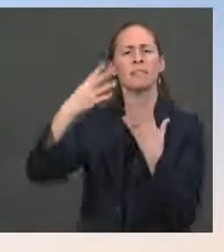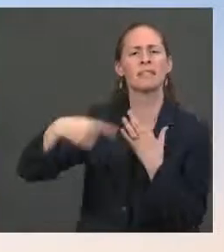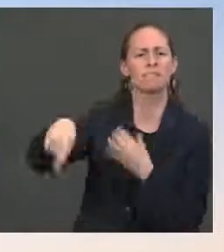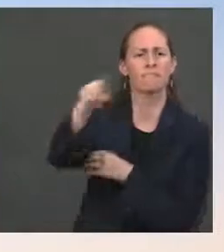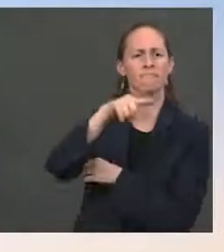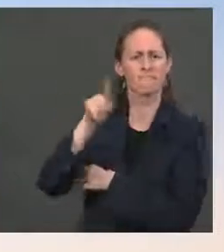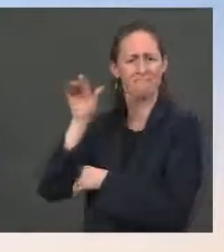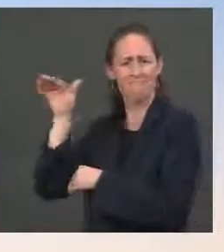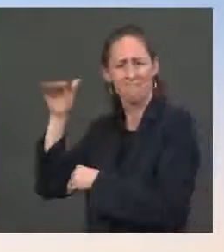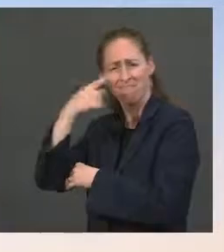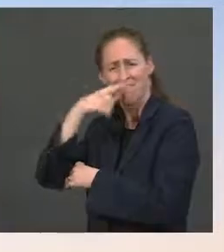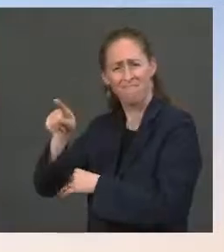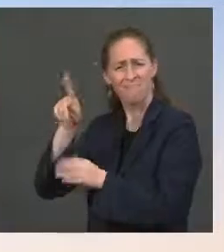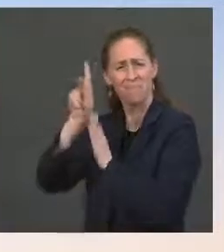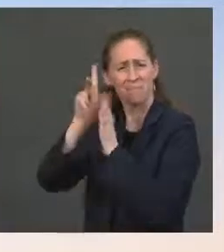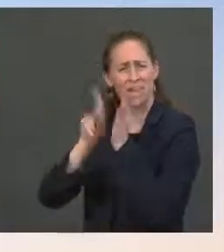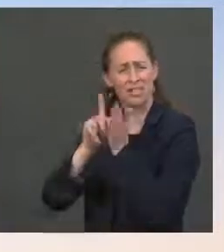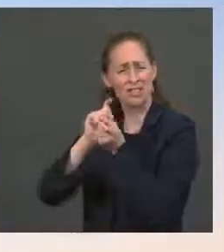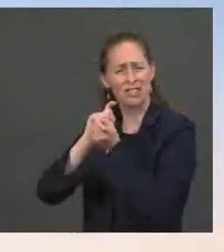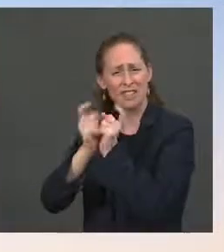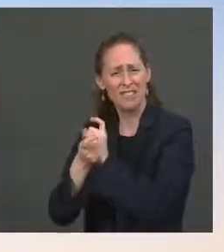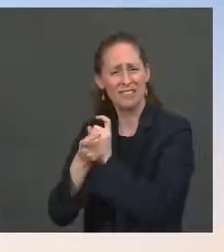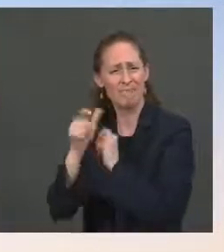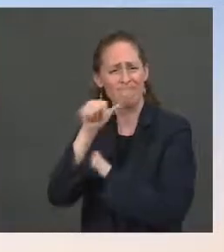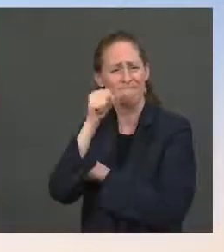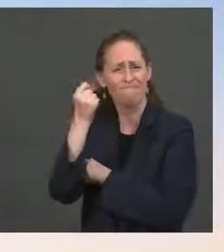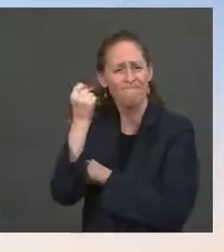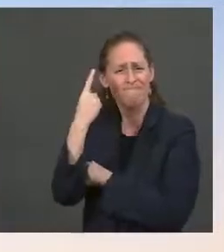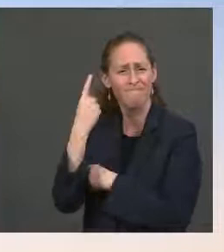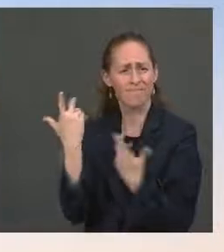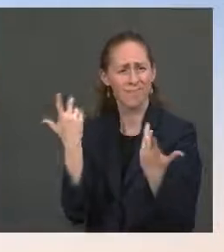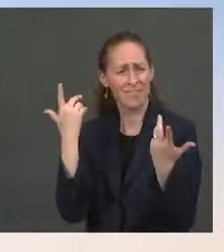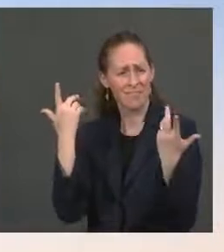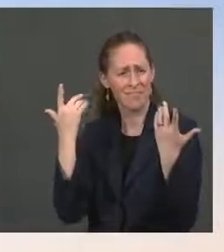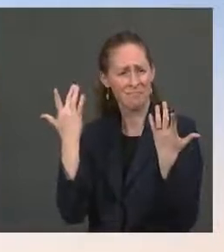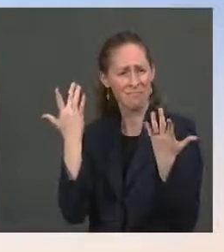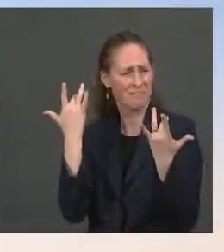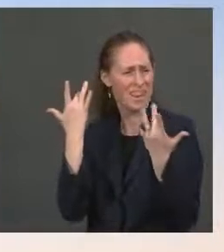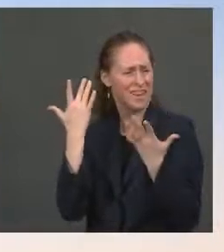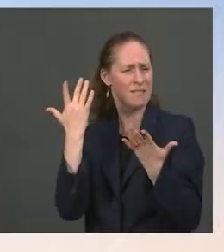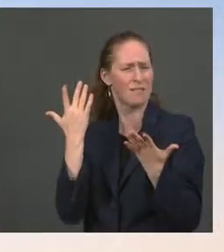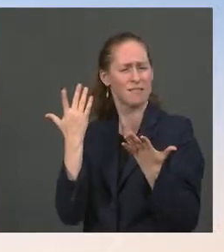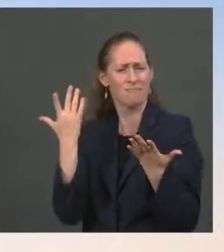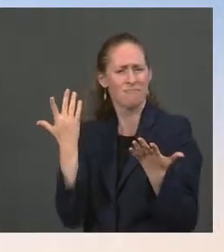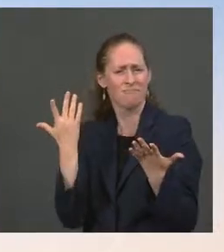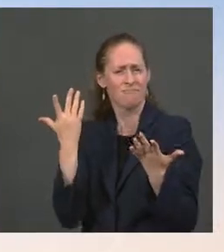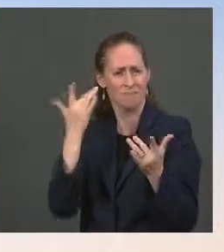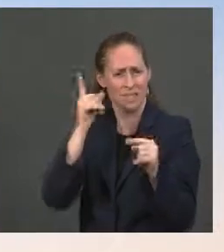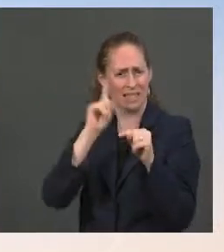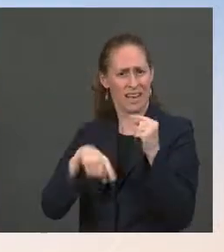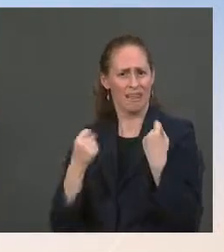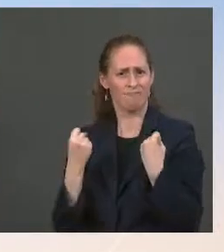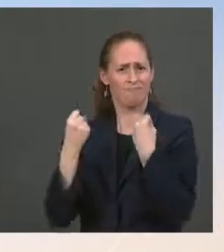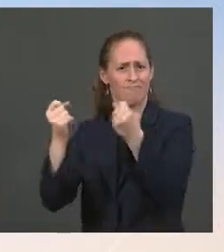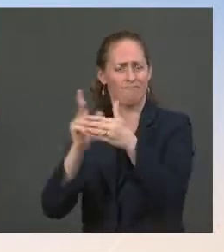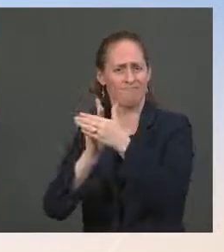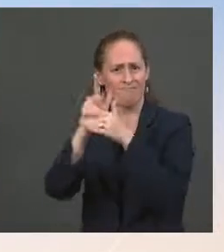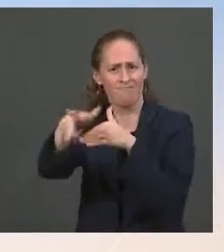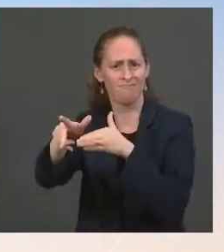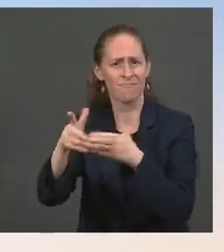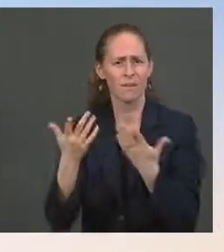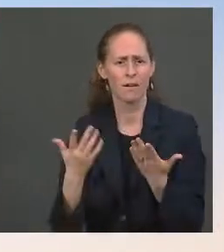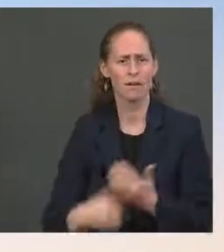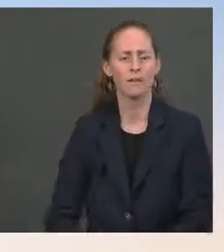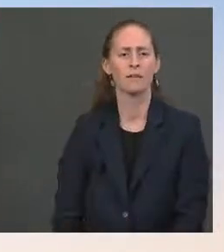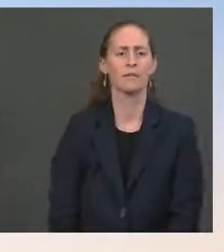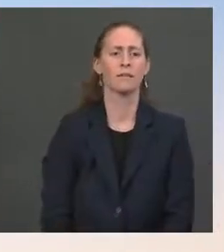at least explain it. I haven't heard anything. Can you tell us anything about the reason for that difference? Again, it's determined by our public health